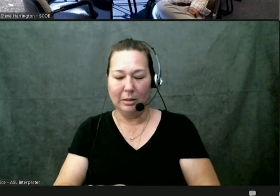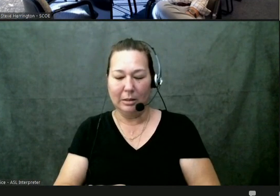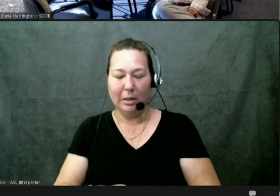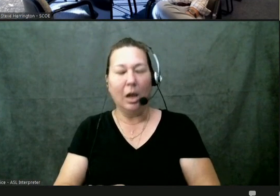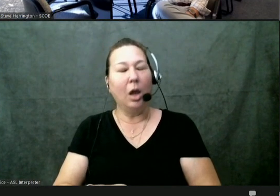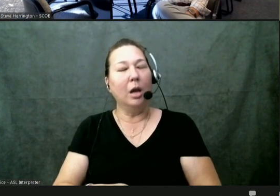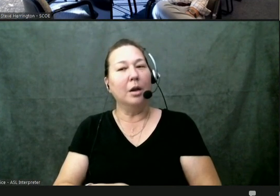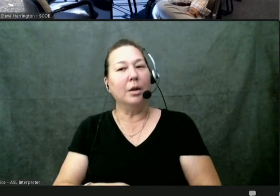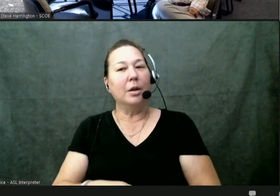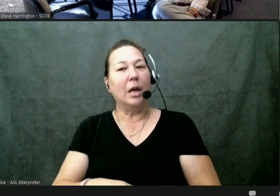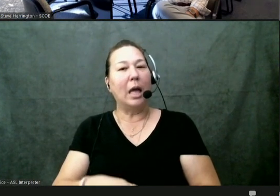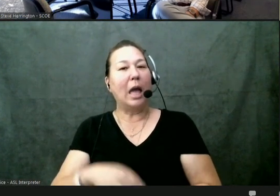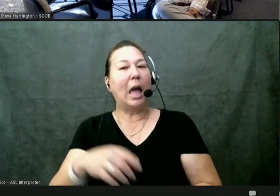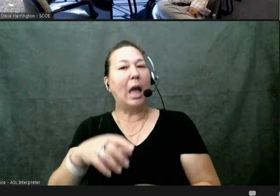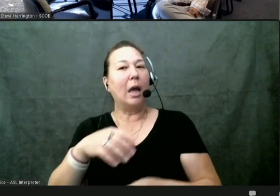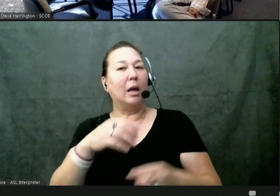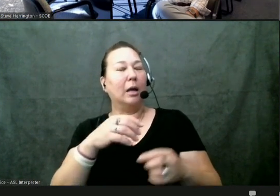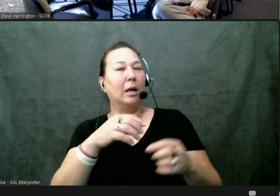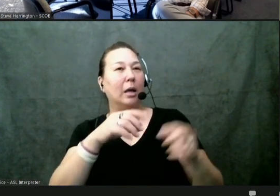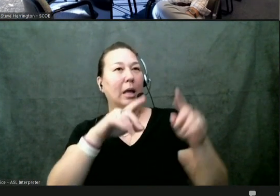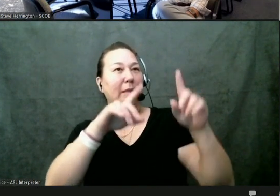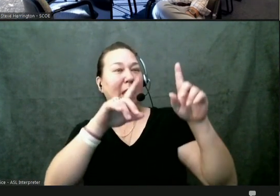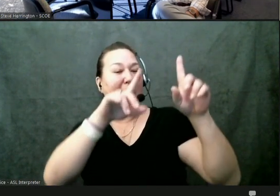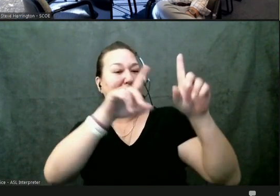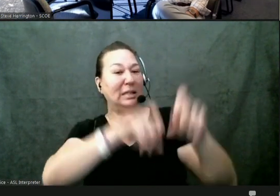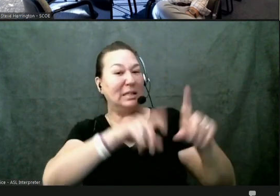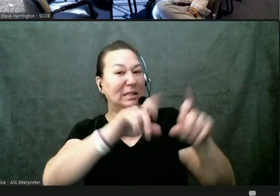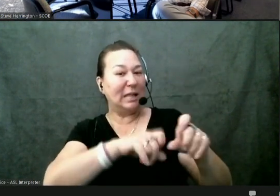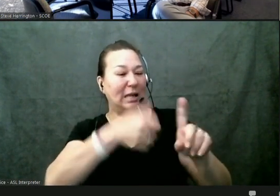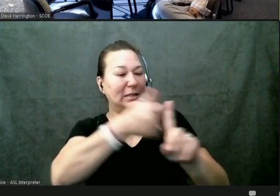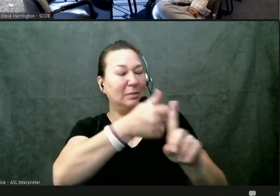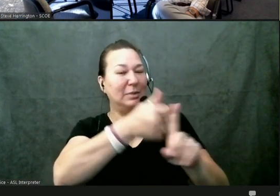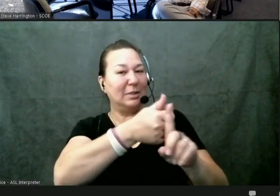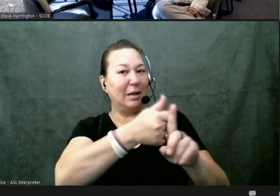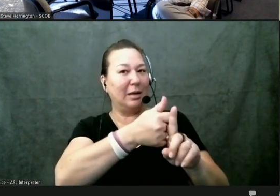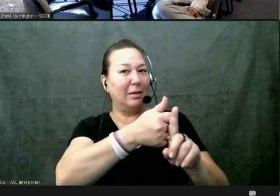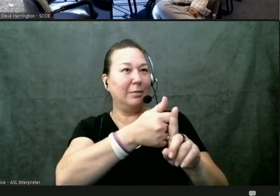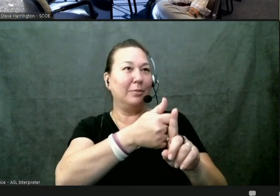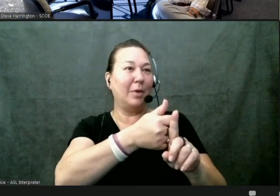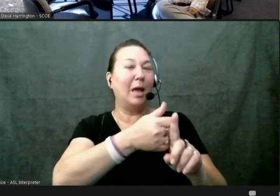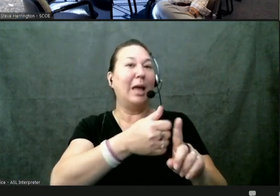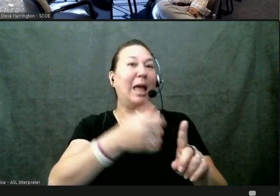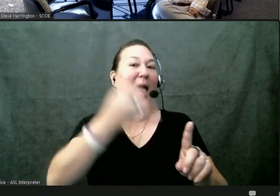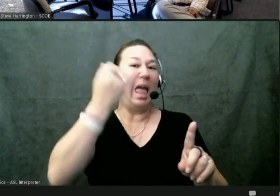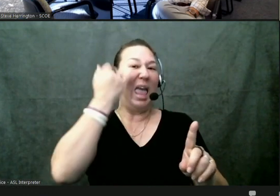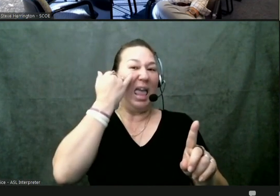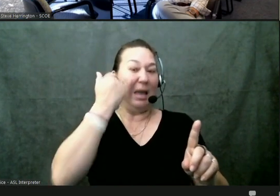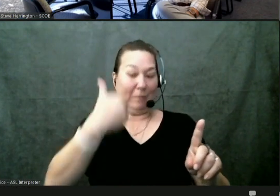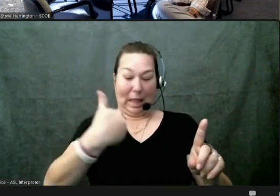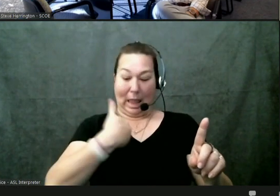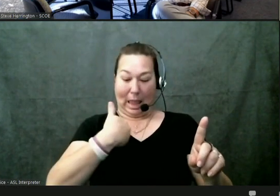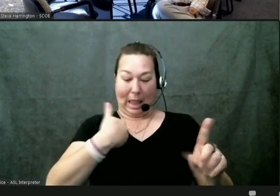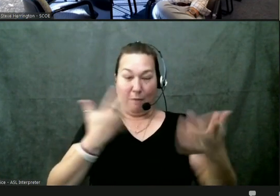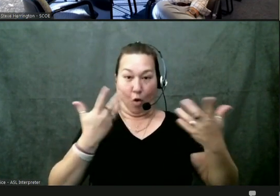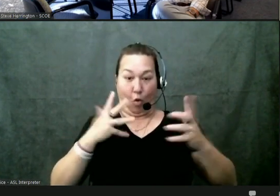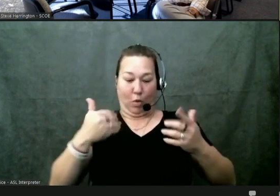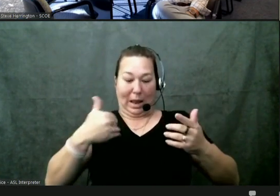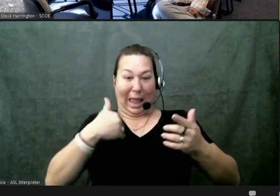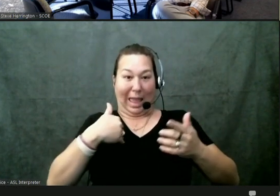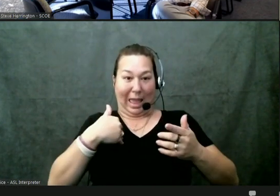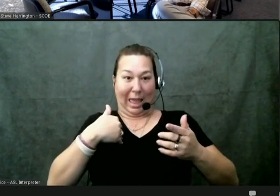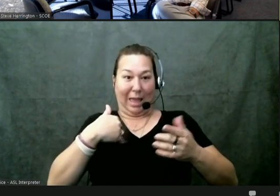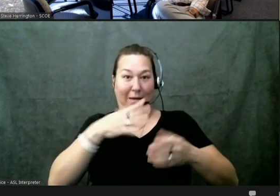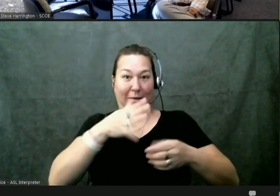ability to detect cases if they really have COVID and ability to not detect cases if they don't have COVID, is in short